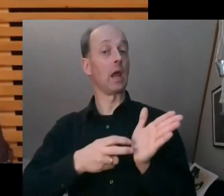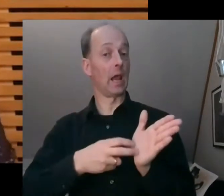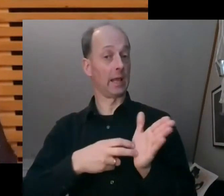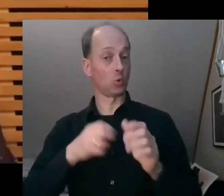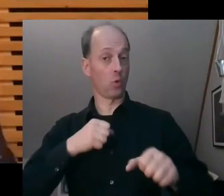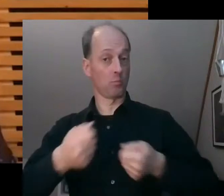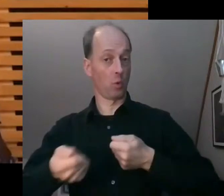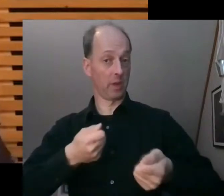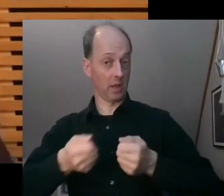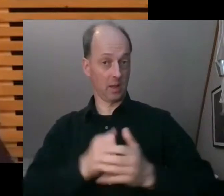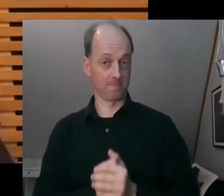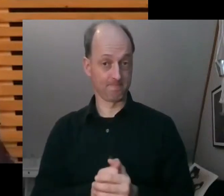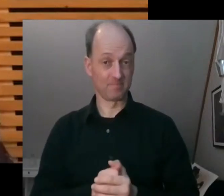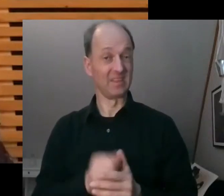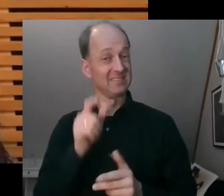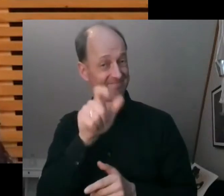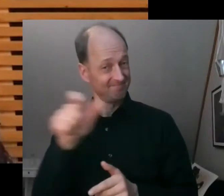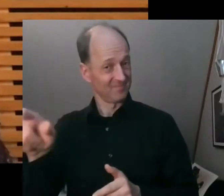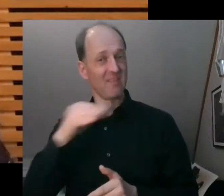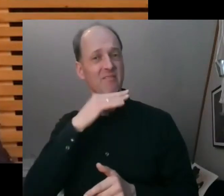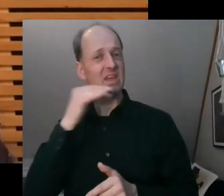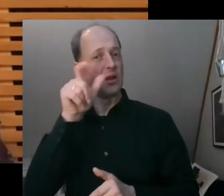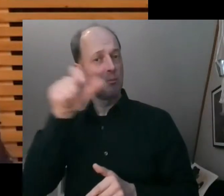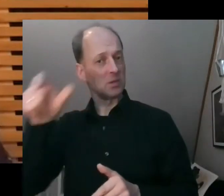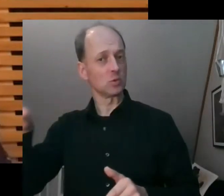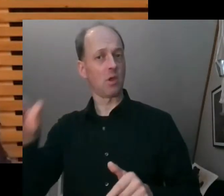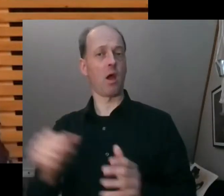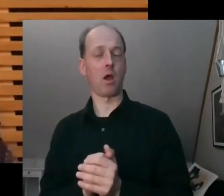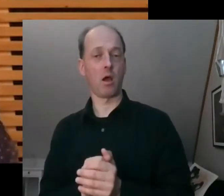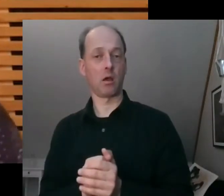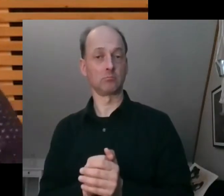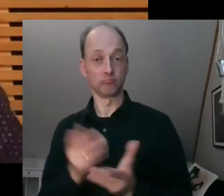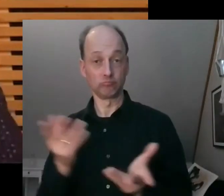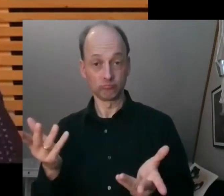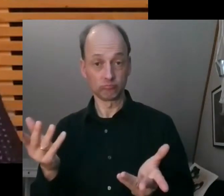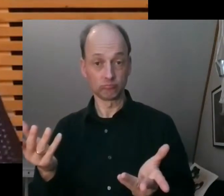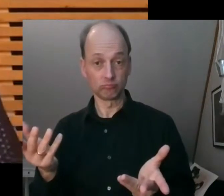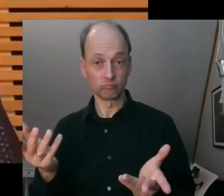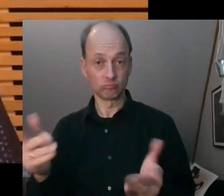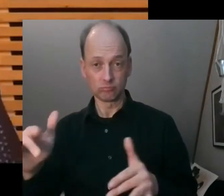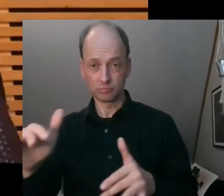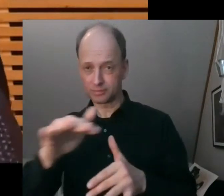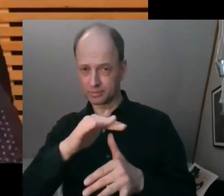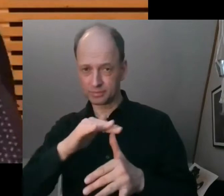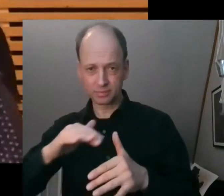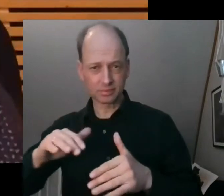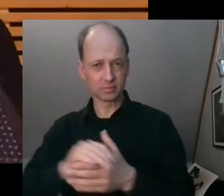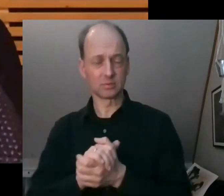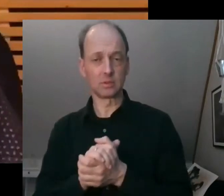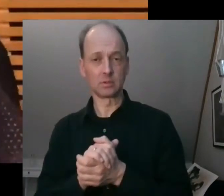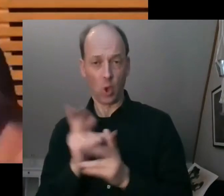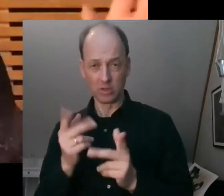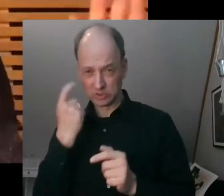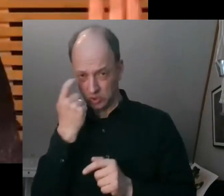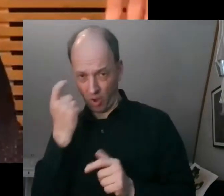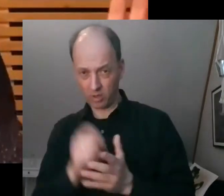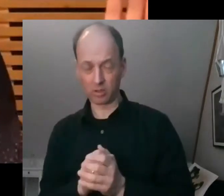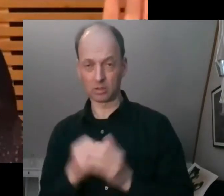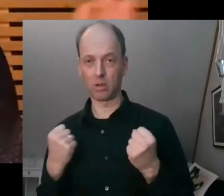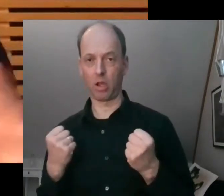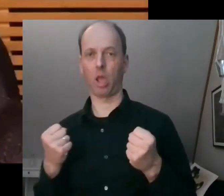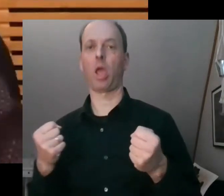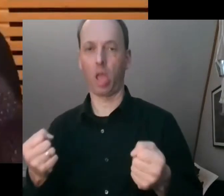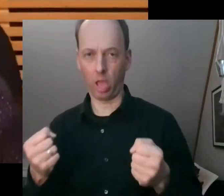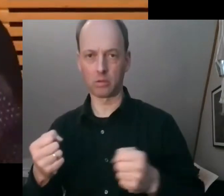are concerned when they drive their electric car that the scope or that the range is not sufficient, that